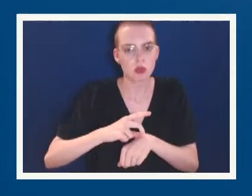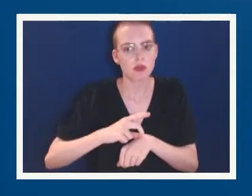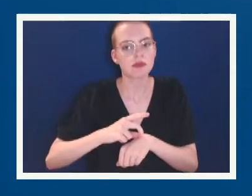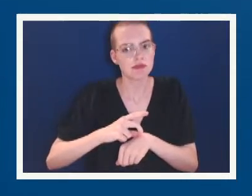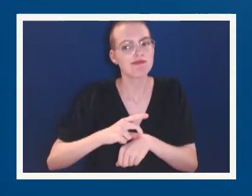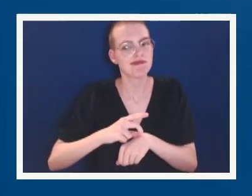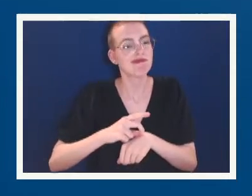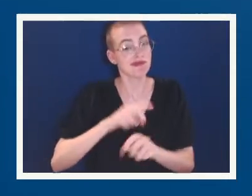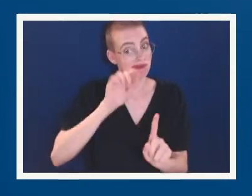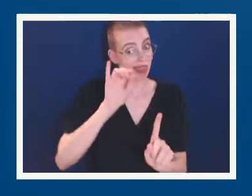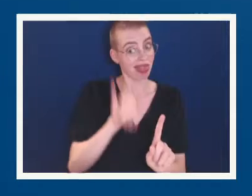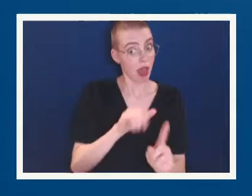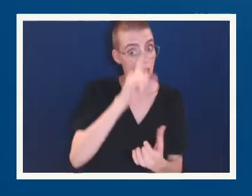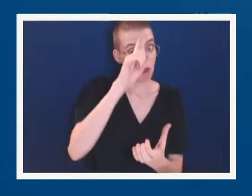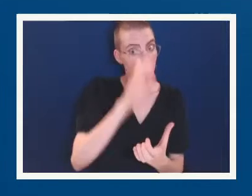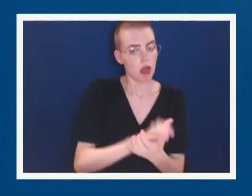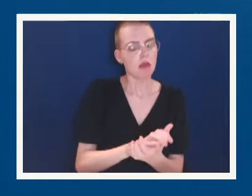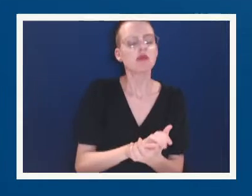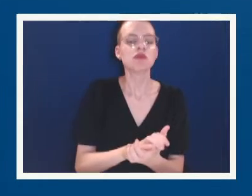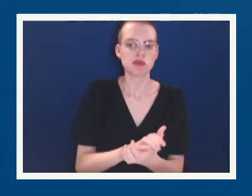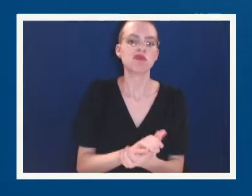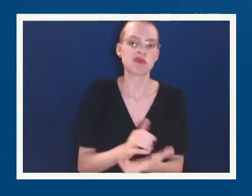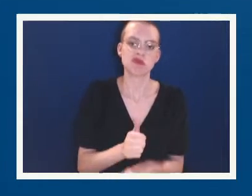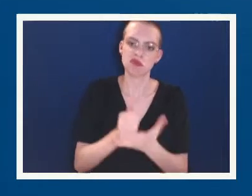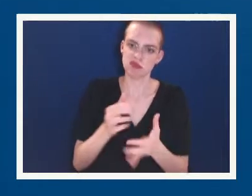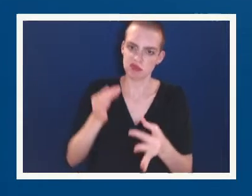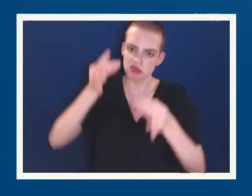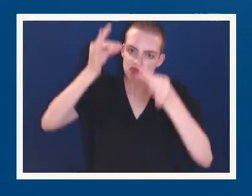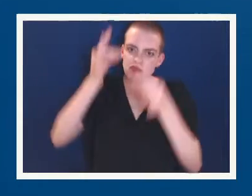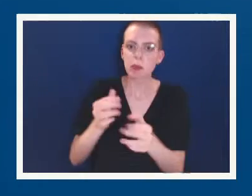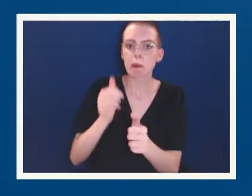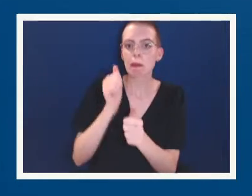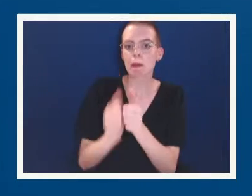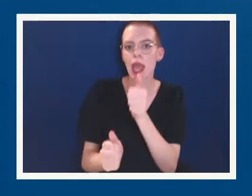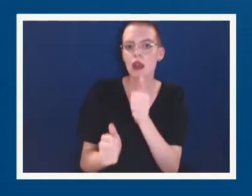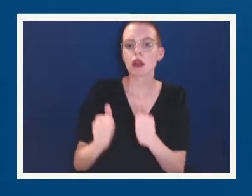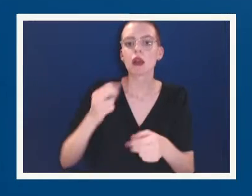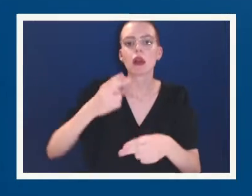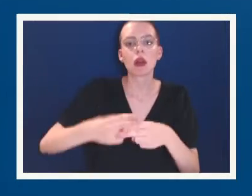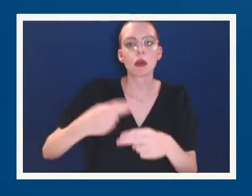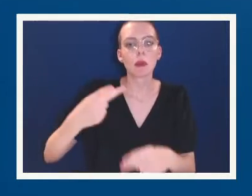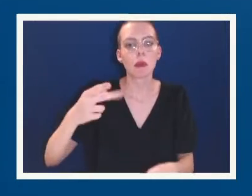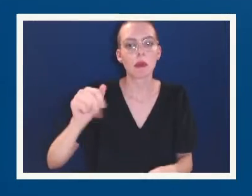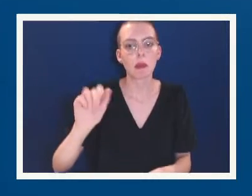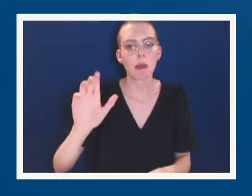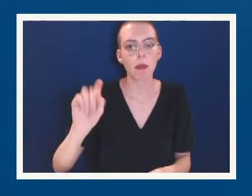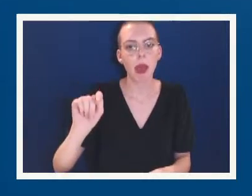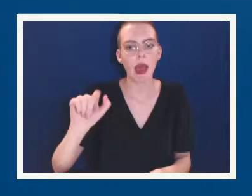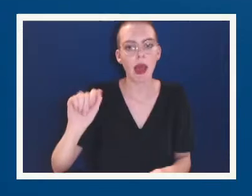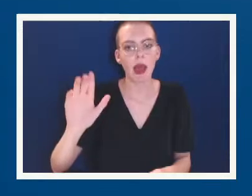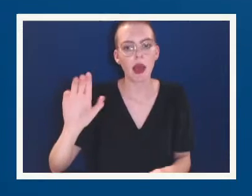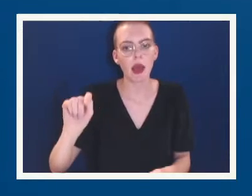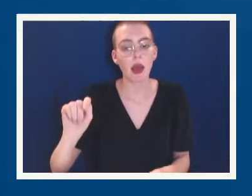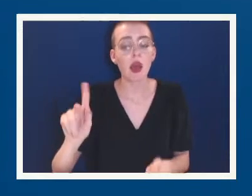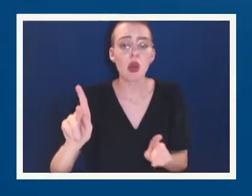PACT Act. The PACT Act guarantees health care for service members and veterans exposed to toxic burn pits.